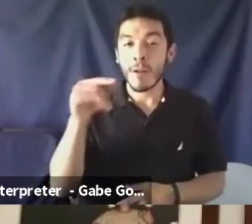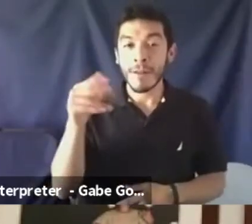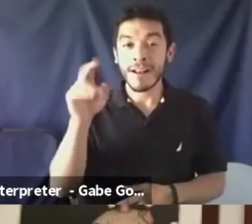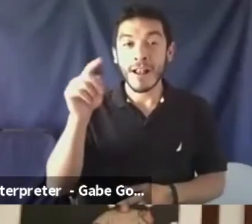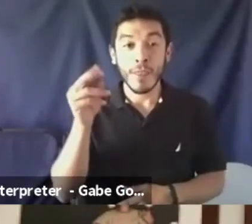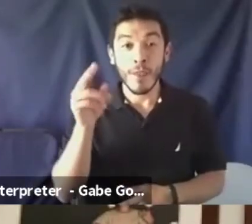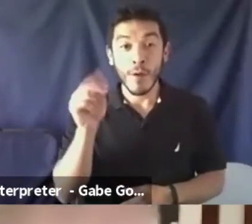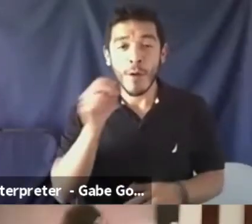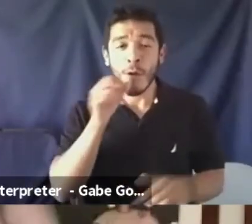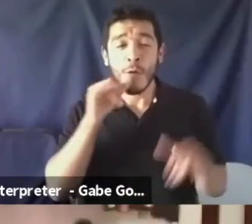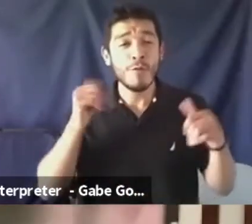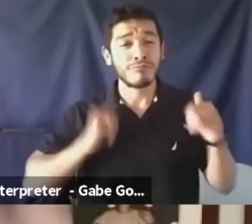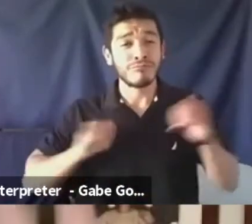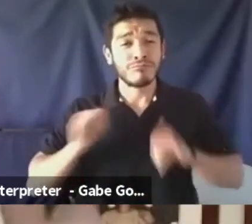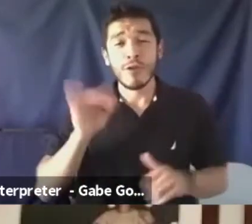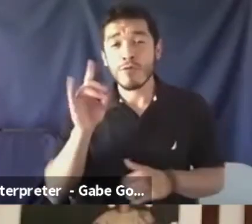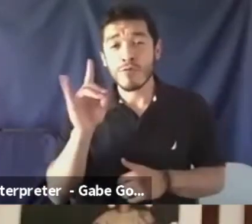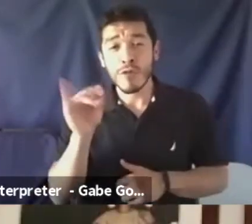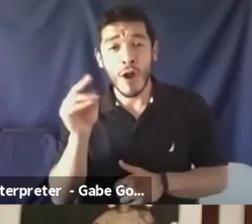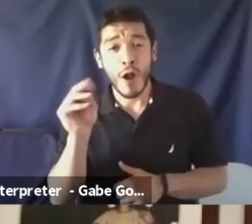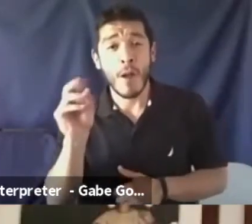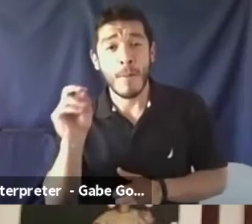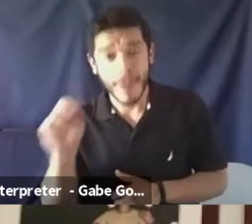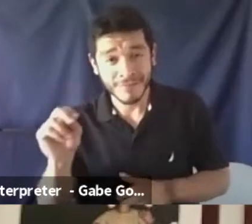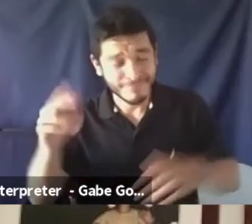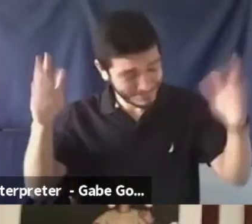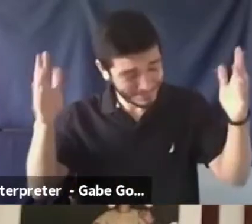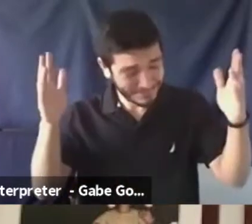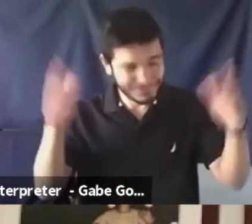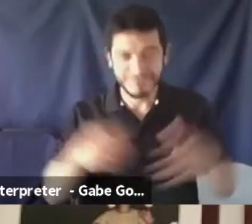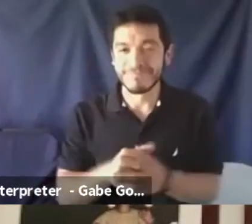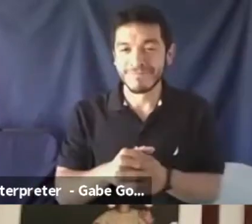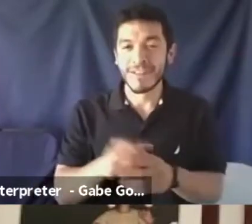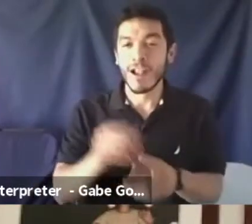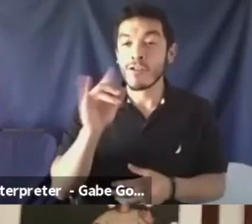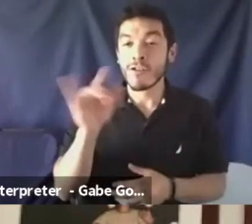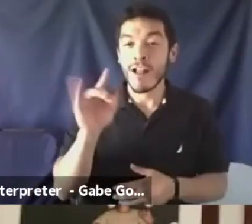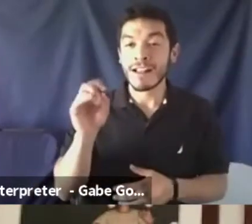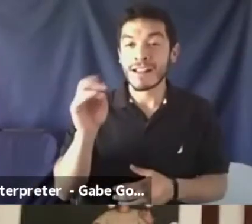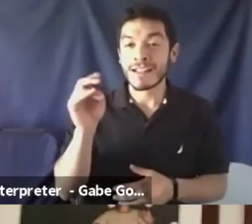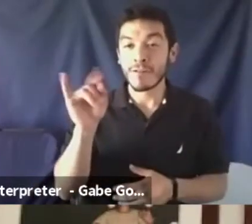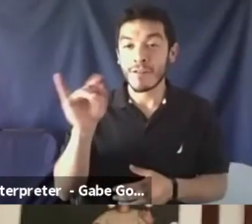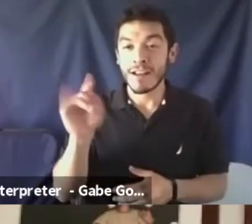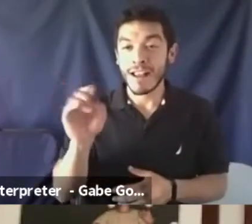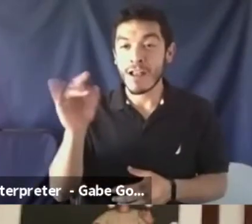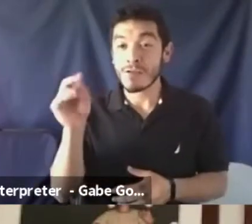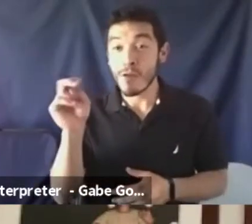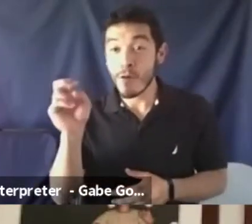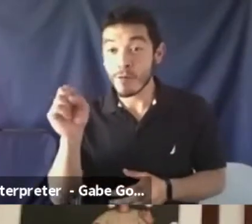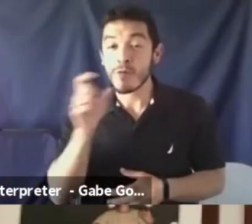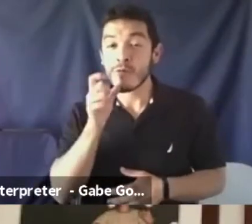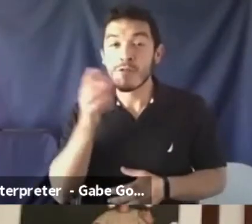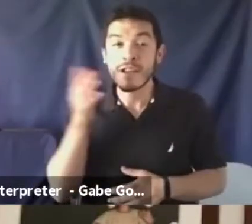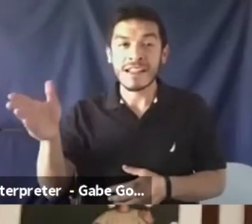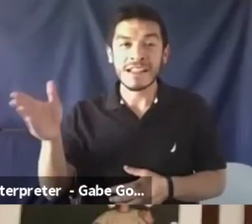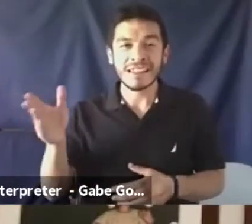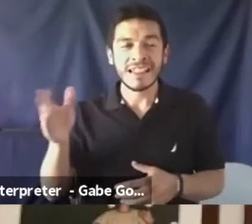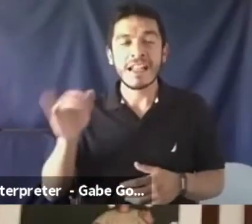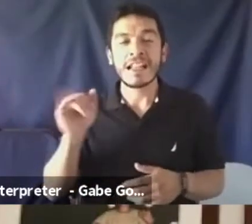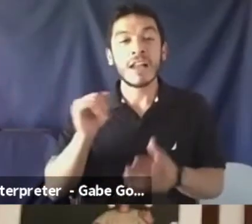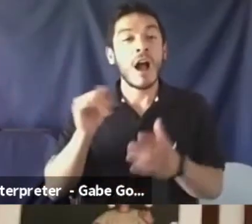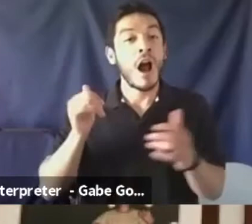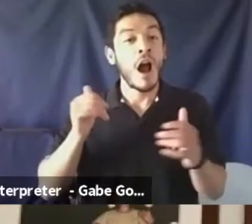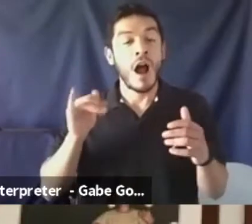Judy Harmon. Yay! Charlese Antoinette Jones, who is the illustrious costume